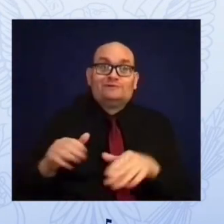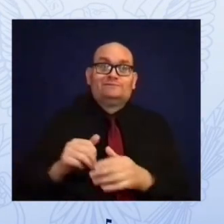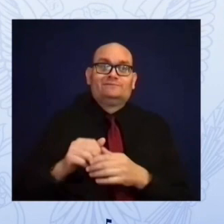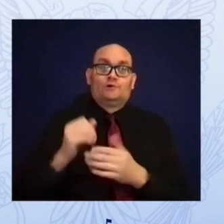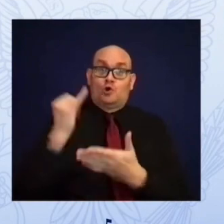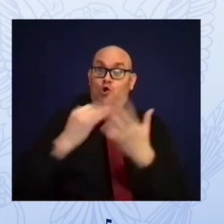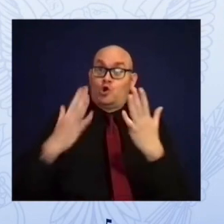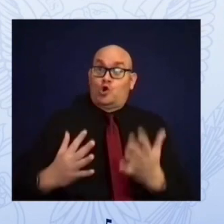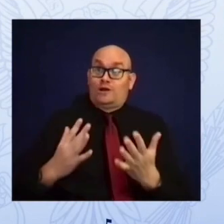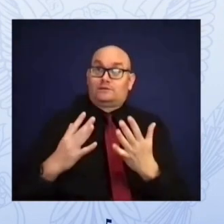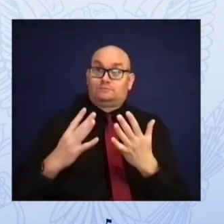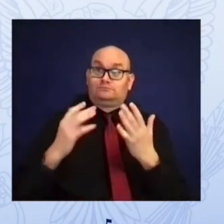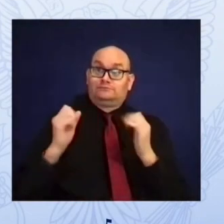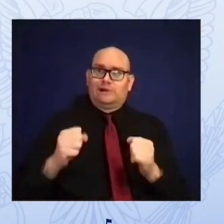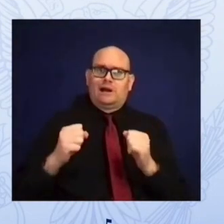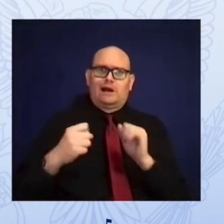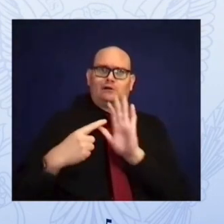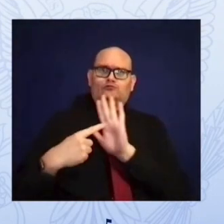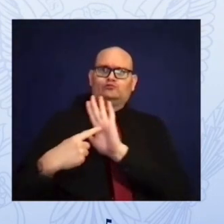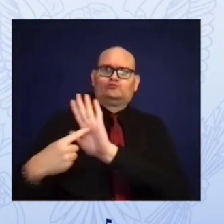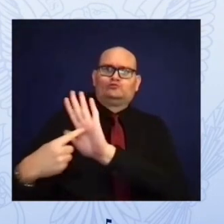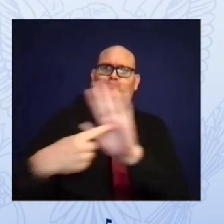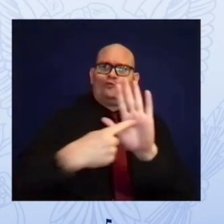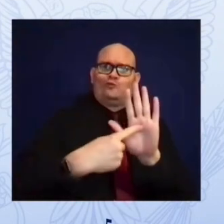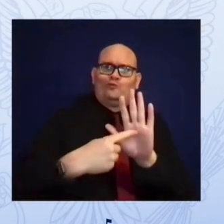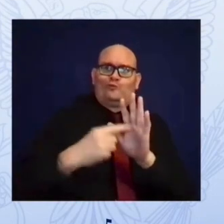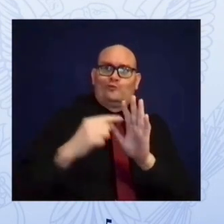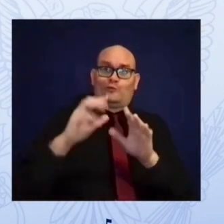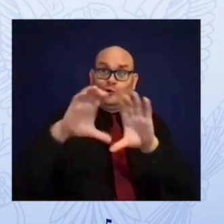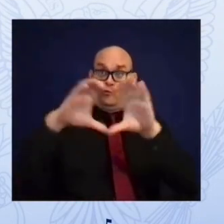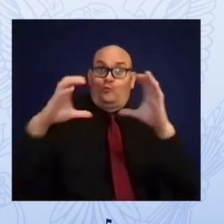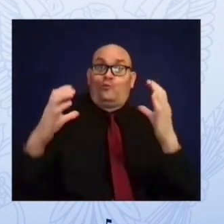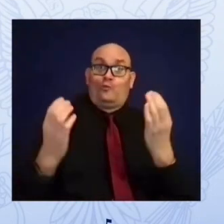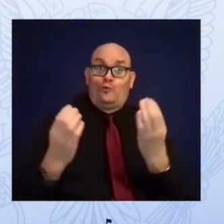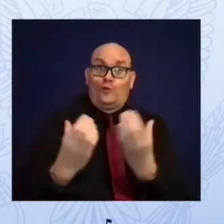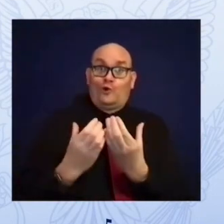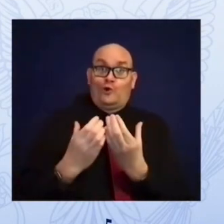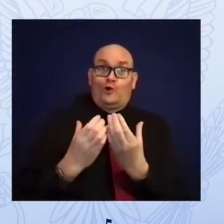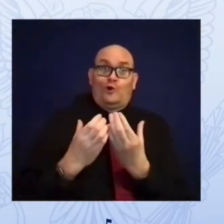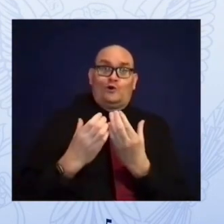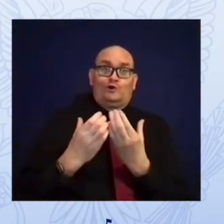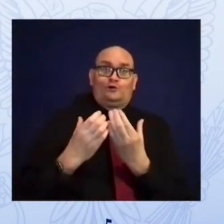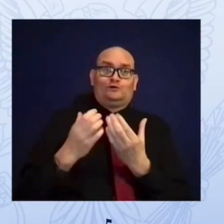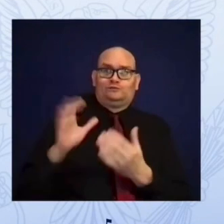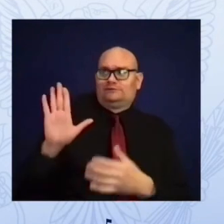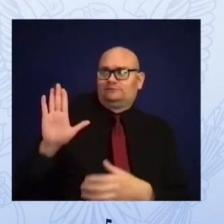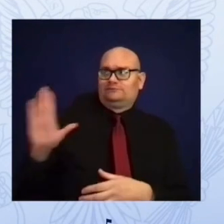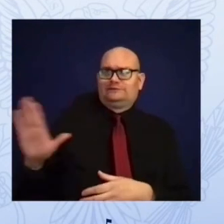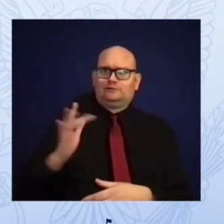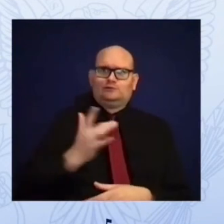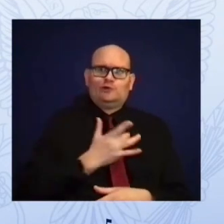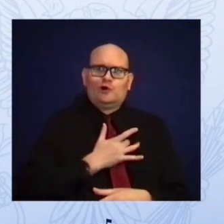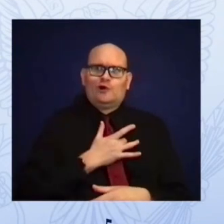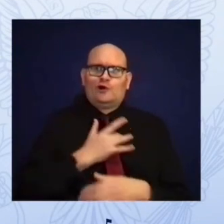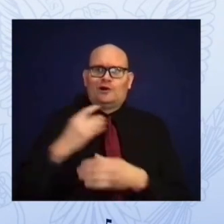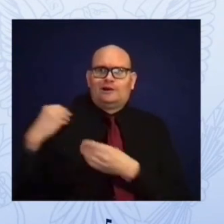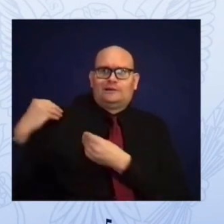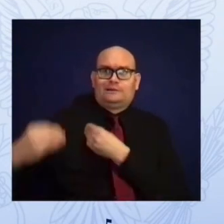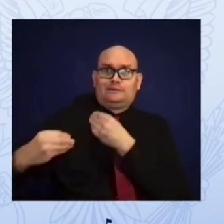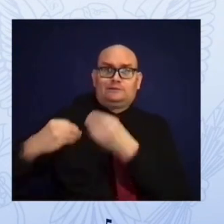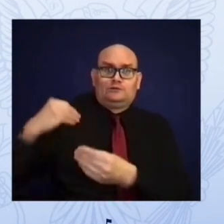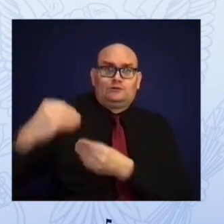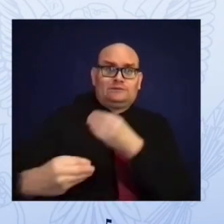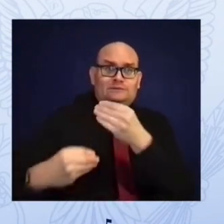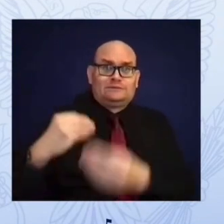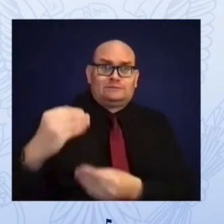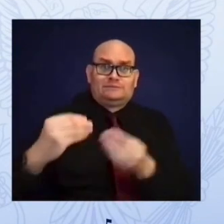you are a lifeline, a connection to the endless possibilities that exist within each of